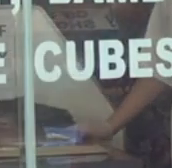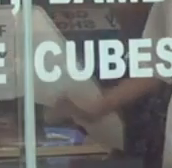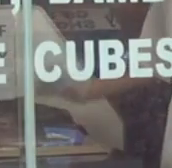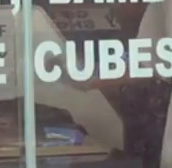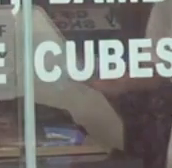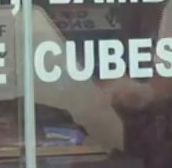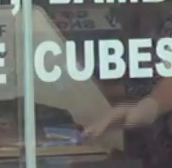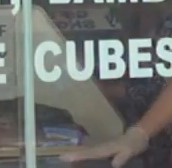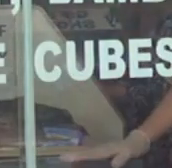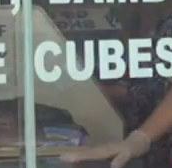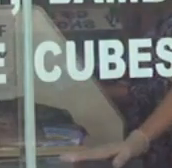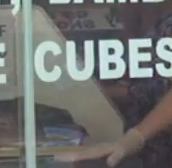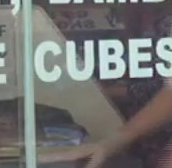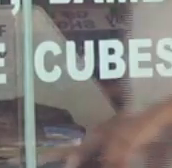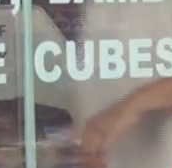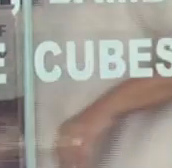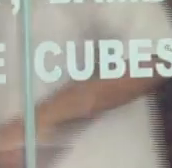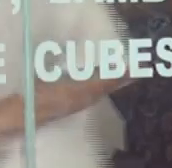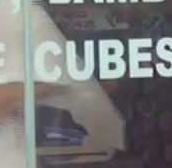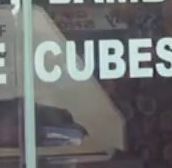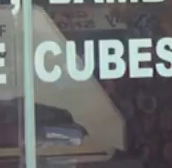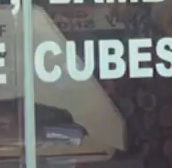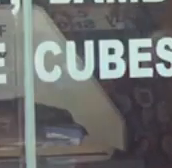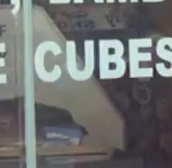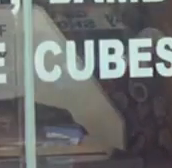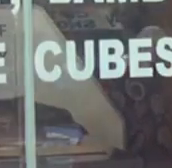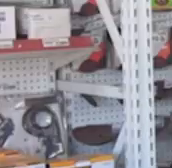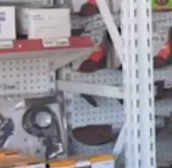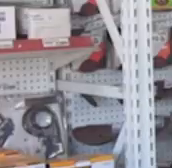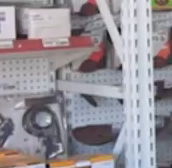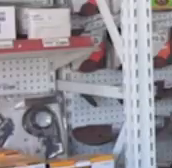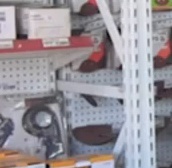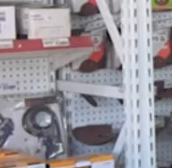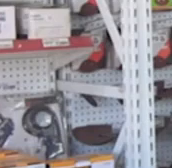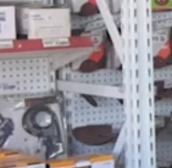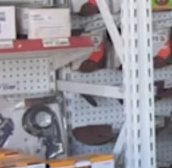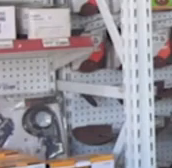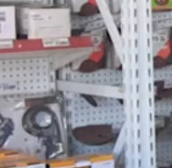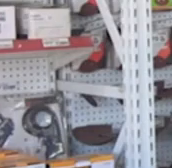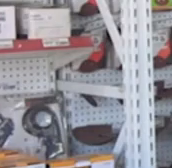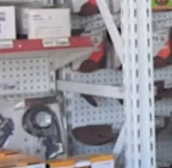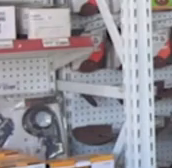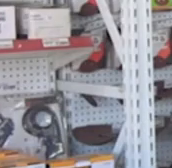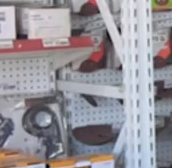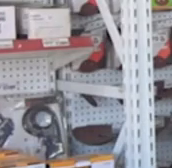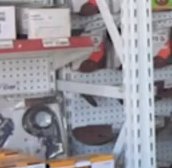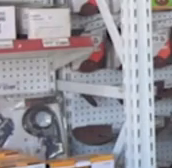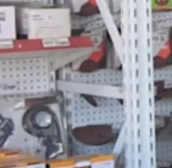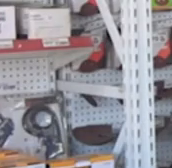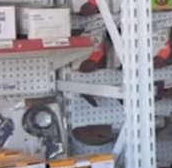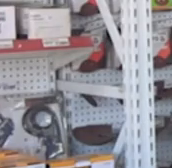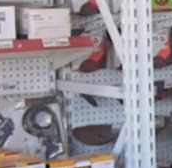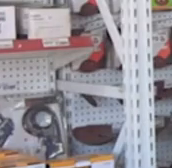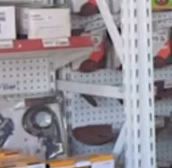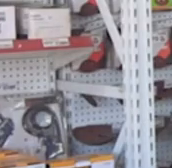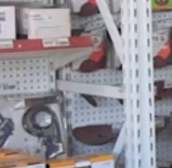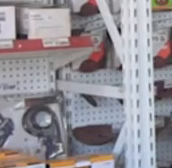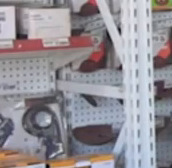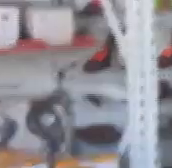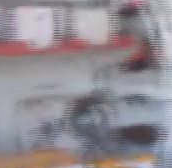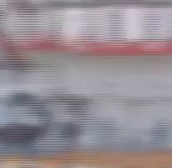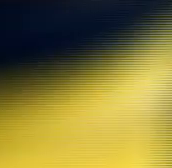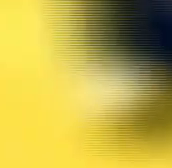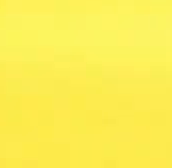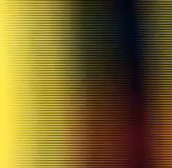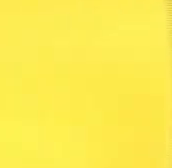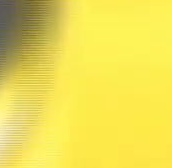toka au tali takana warang na mula fm na banduan serre solo minang ya tosan betapuan to warang na mula fm na banduan serre